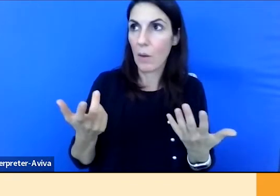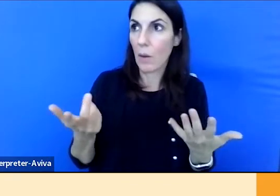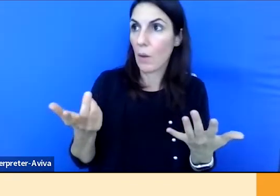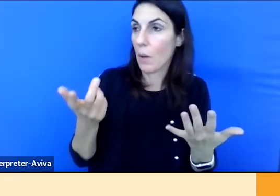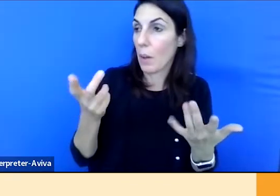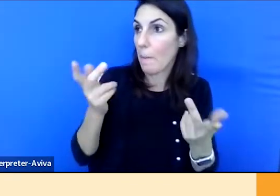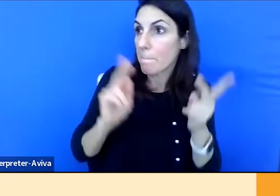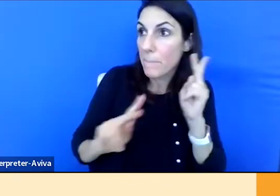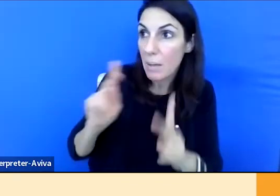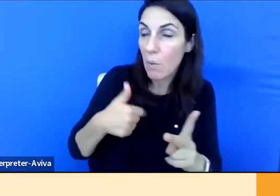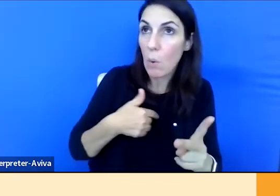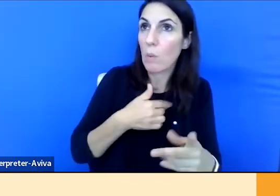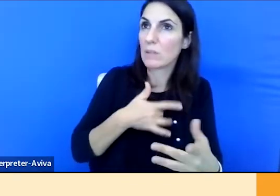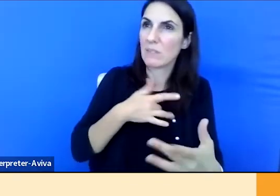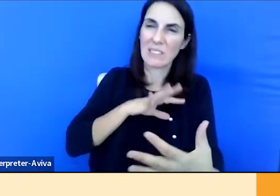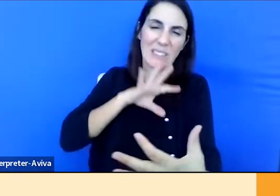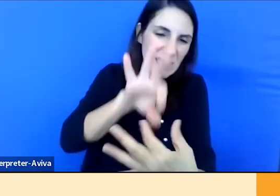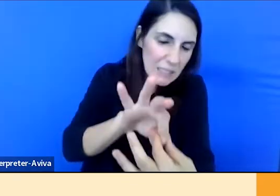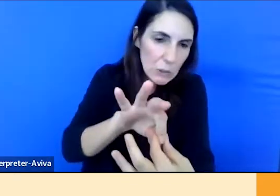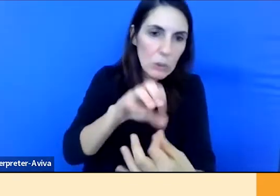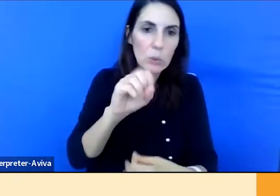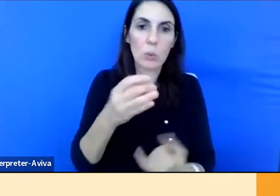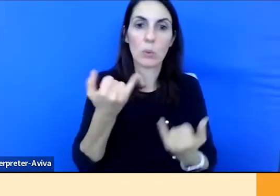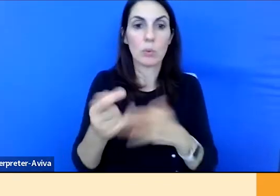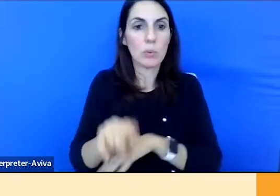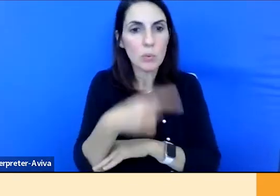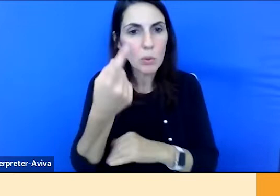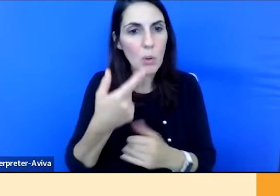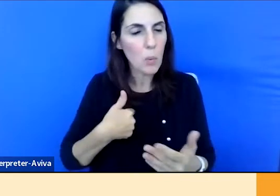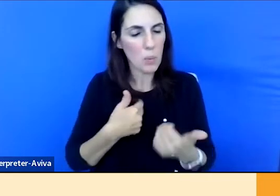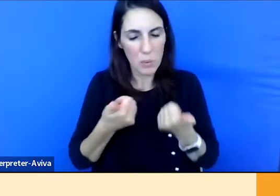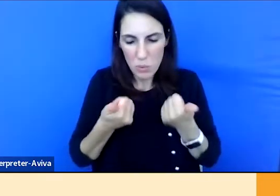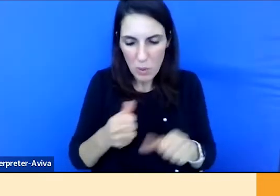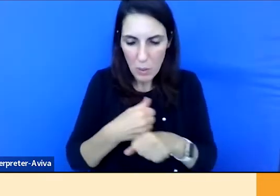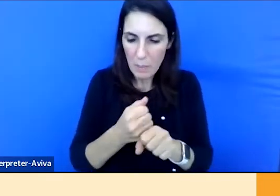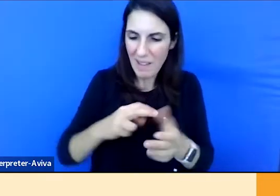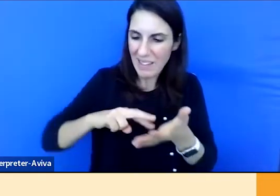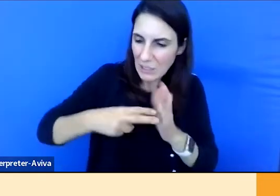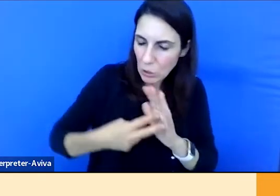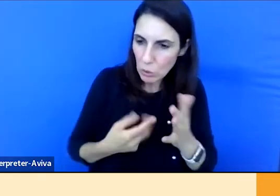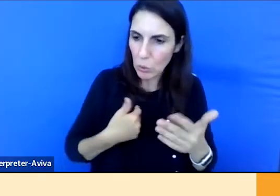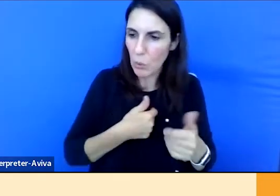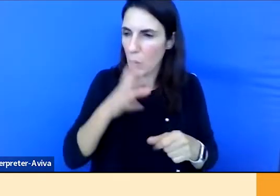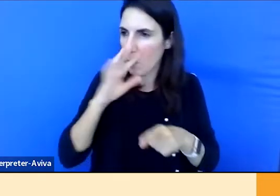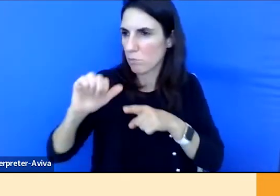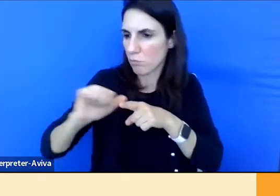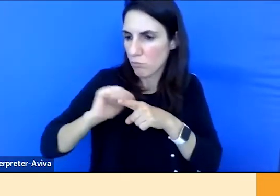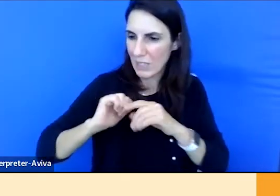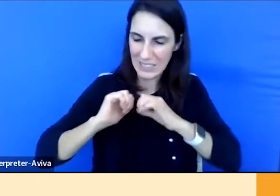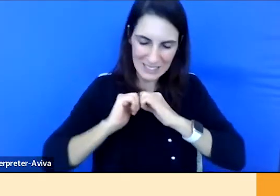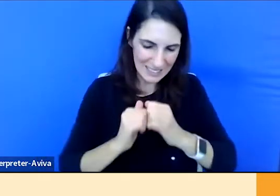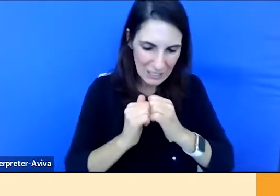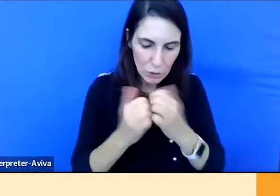to. So today we make an intention that we are going to practice together